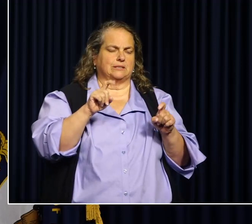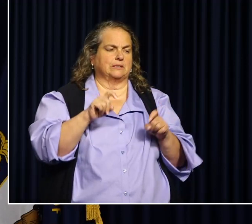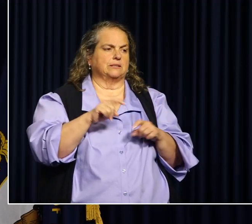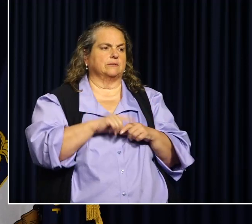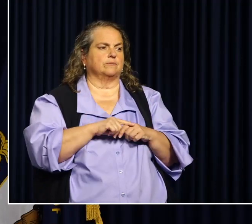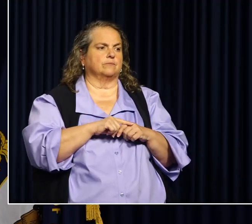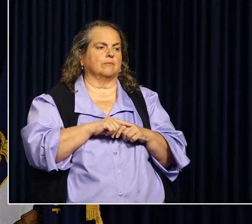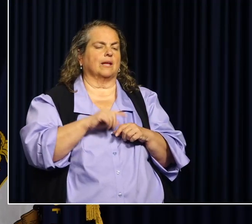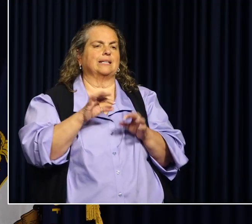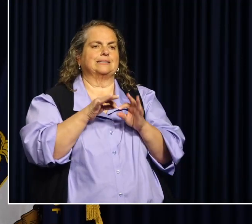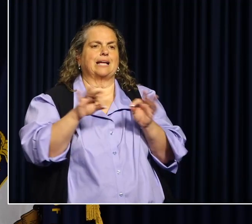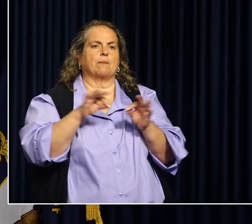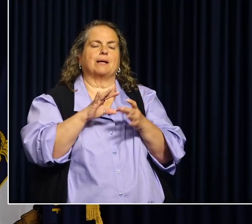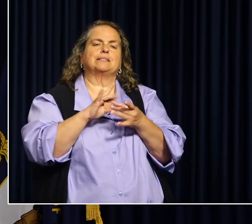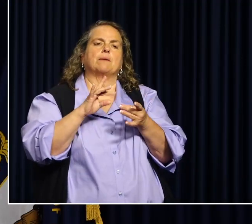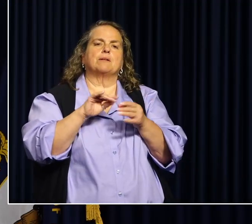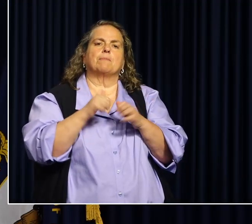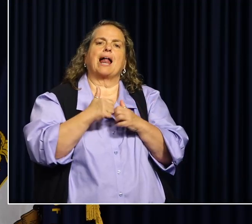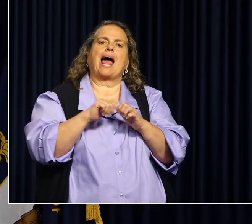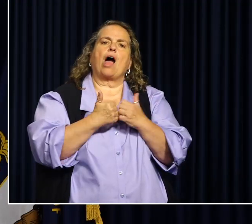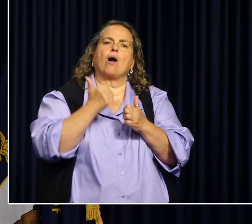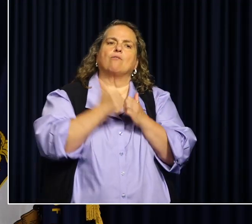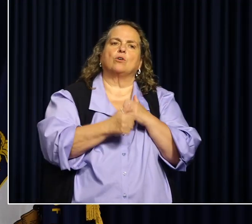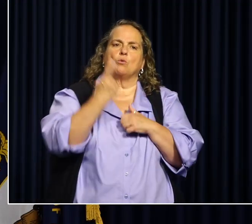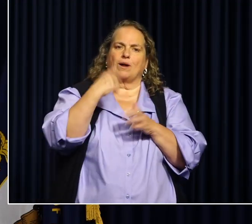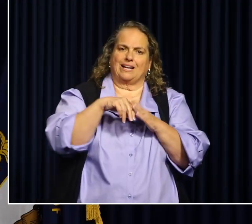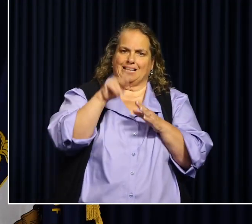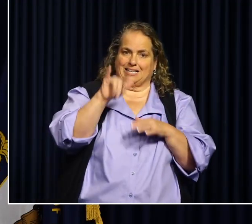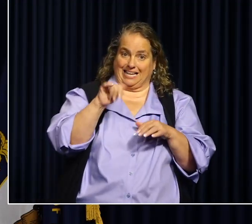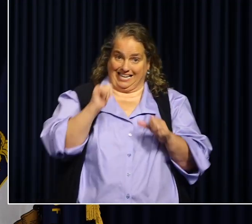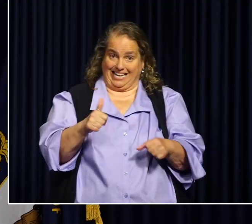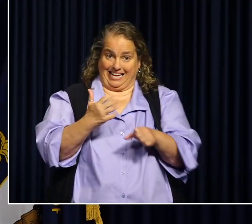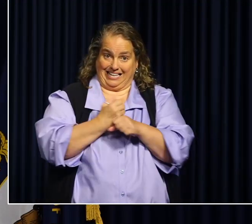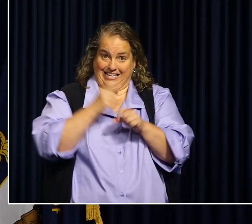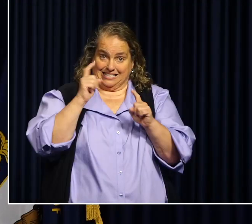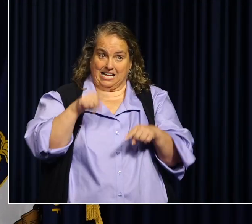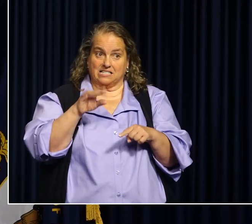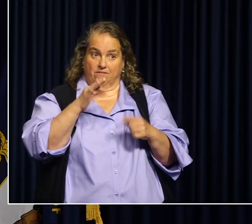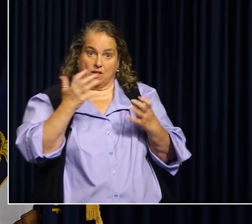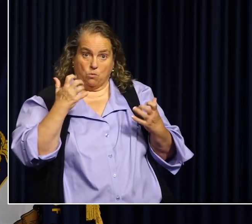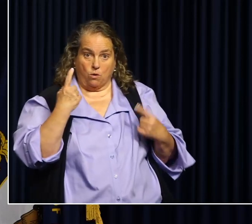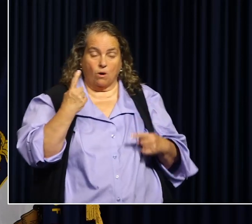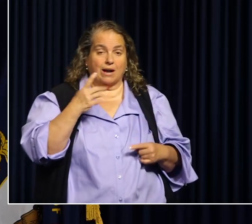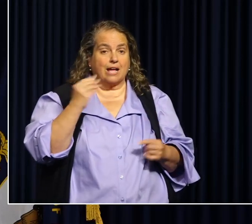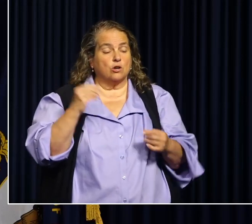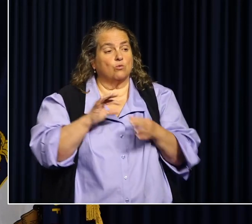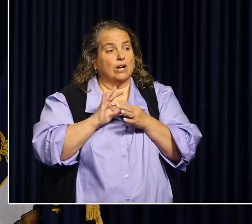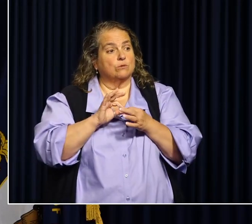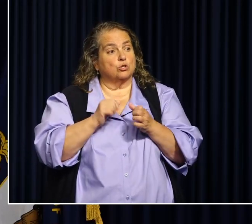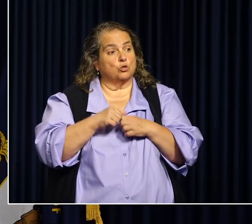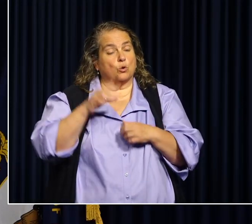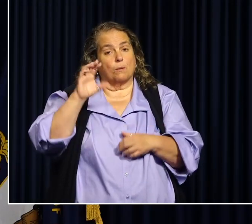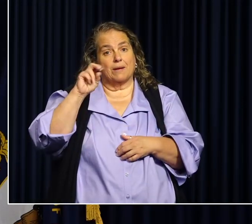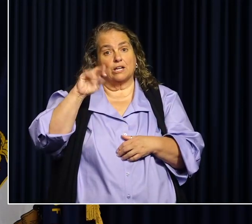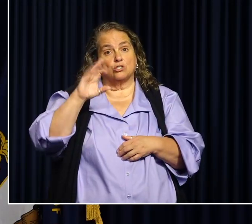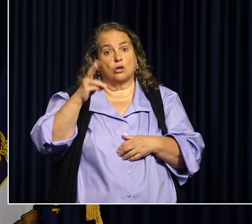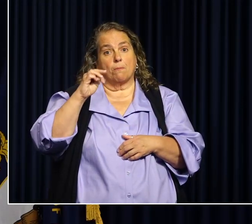the statements about how everyone in Kentucky can get a test if they want one. In relation to benchmarks specifically regarding testing and how